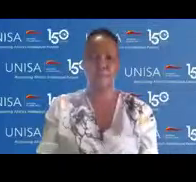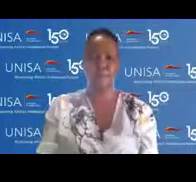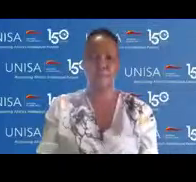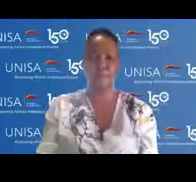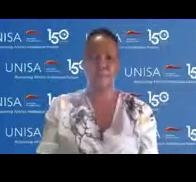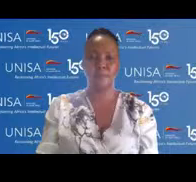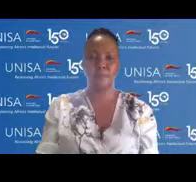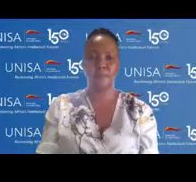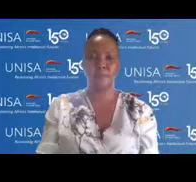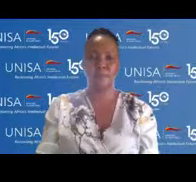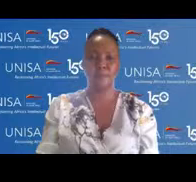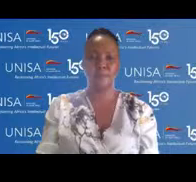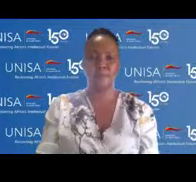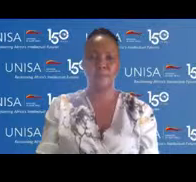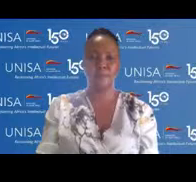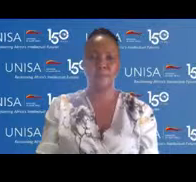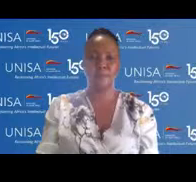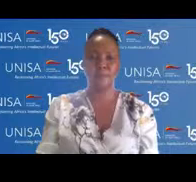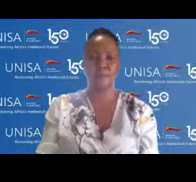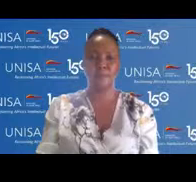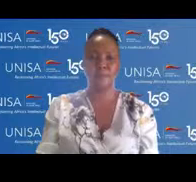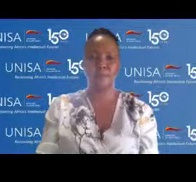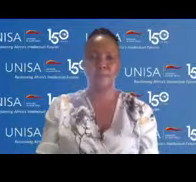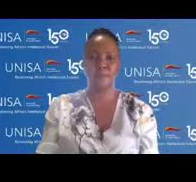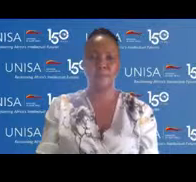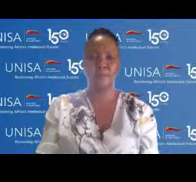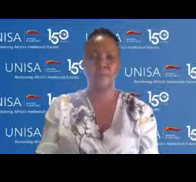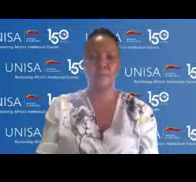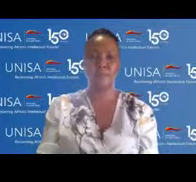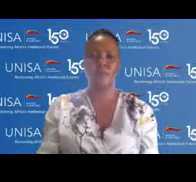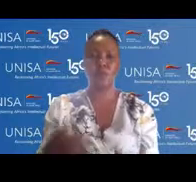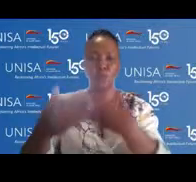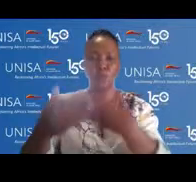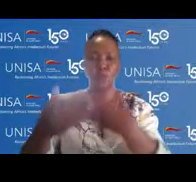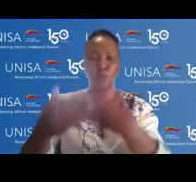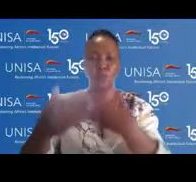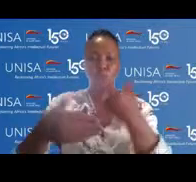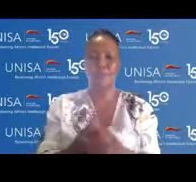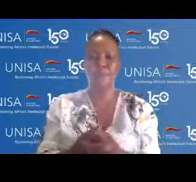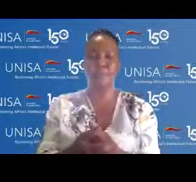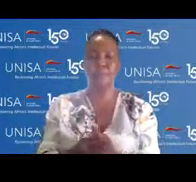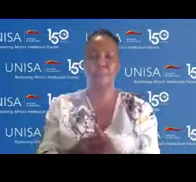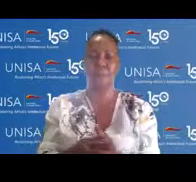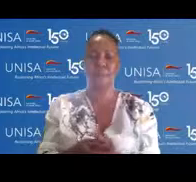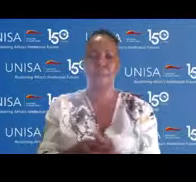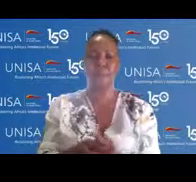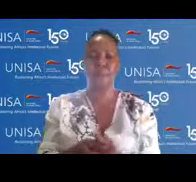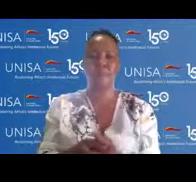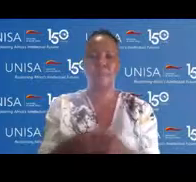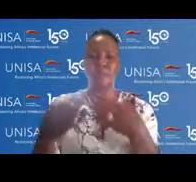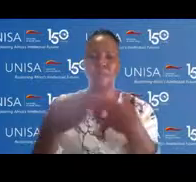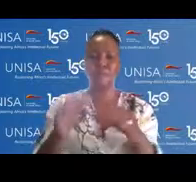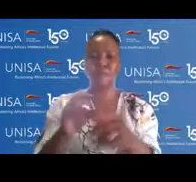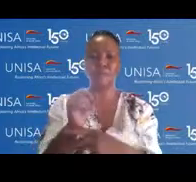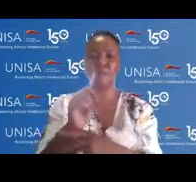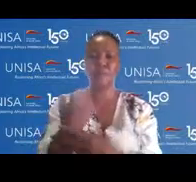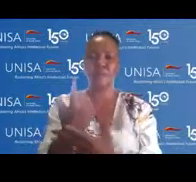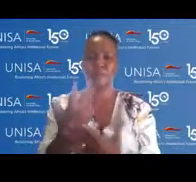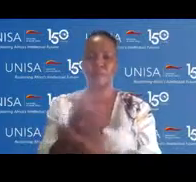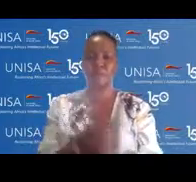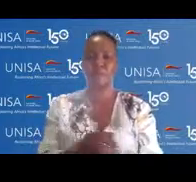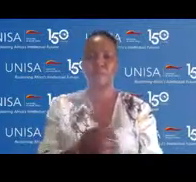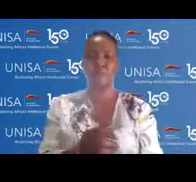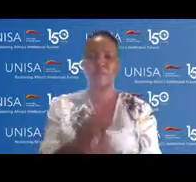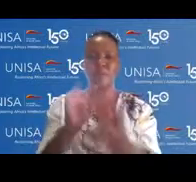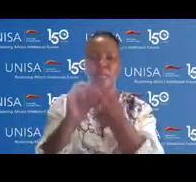Okay, so I'll pick up from where I left off. So what we started with was creating